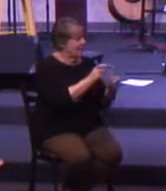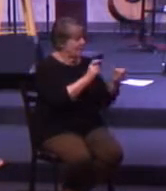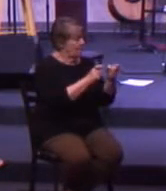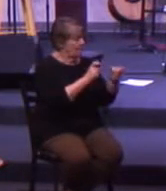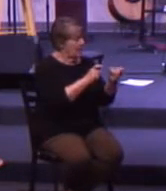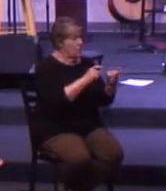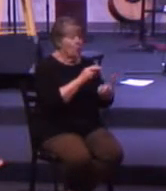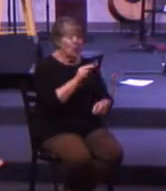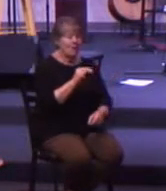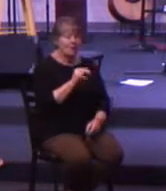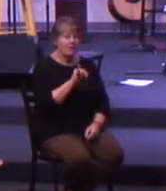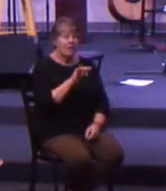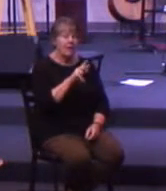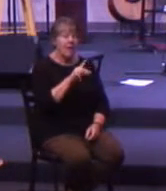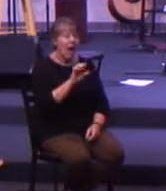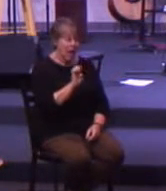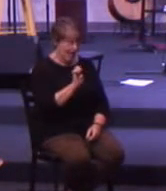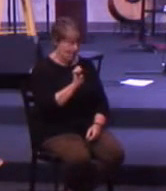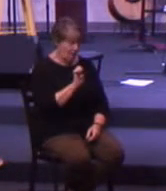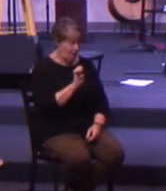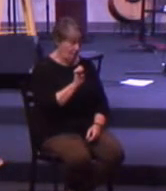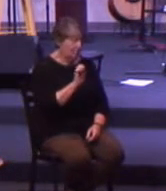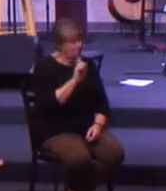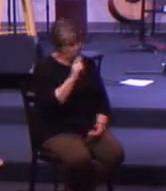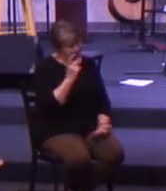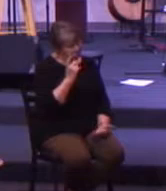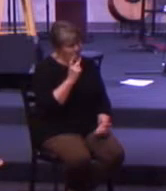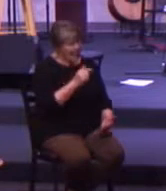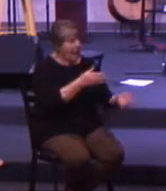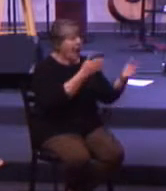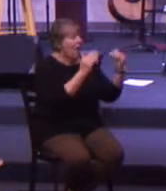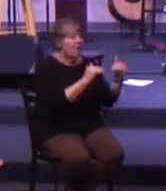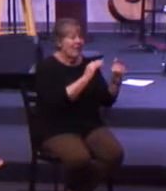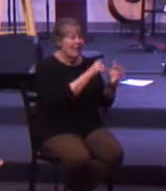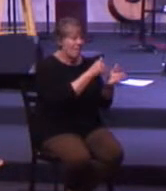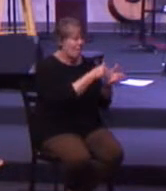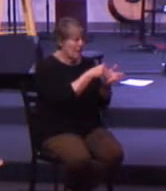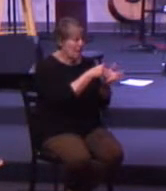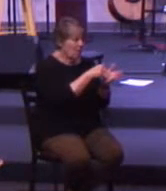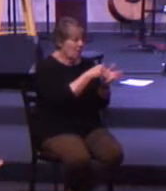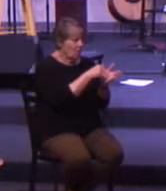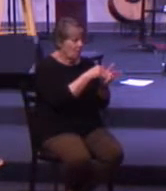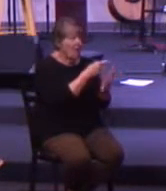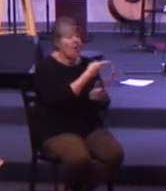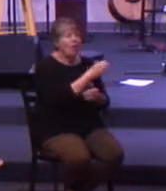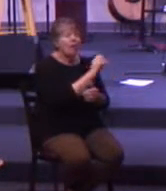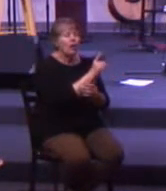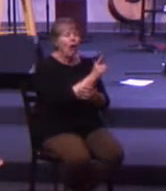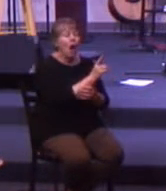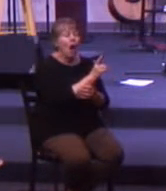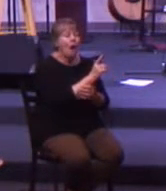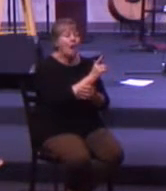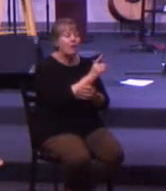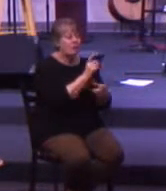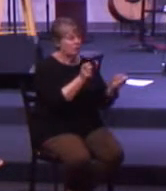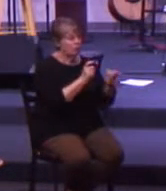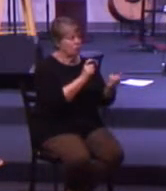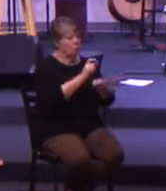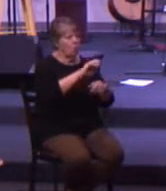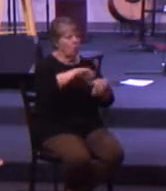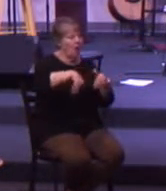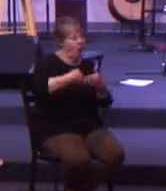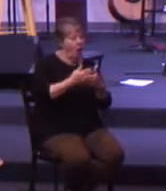has a lot of water in it. Or the god Apis in the middle. That was the god over all animals. And Apis was